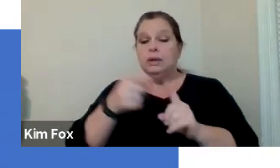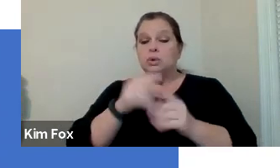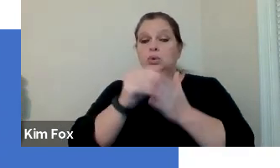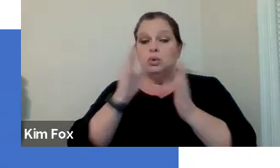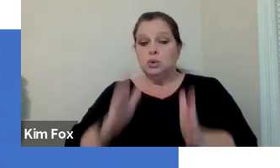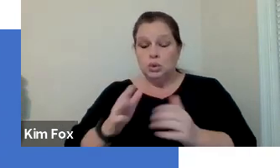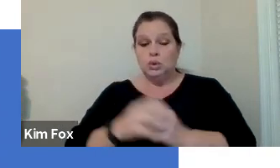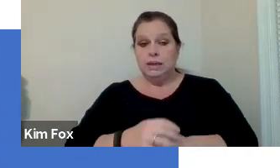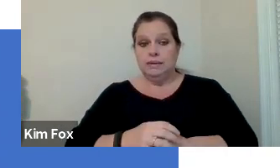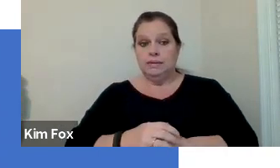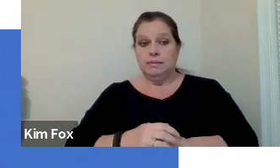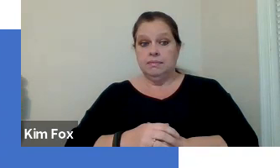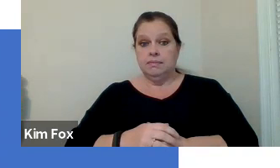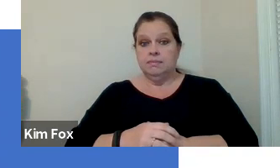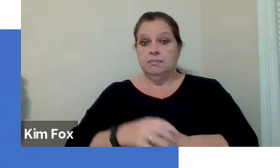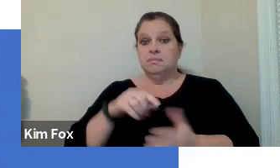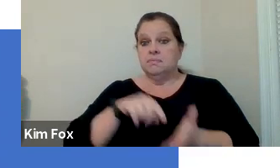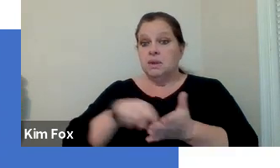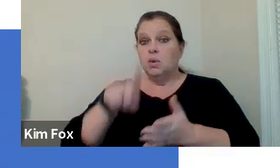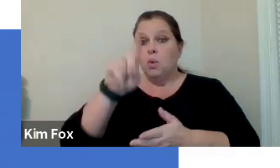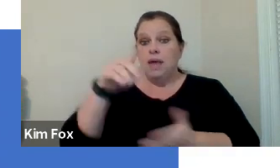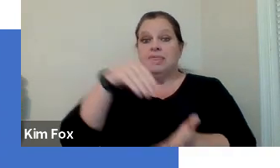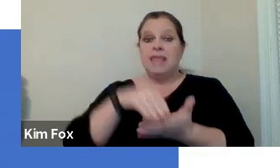monthly payment for full-time training is